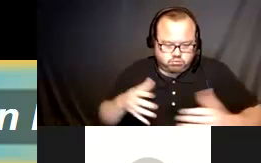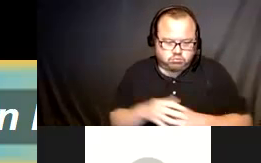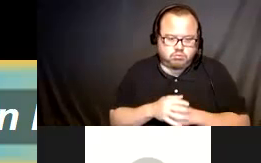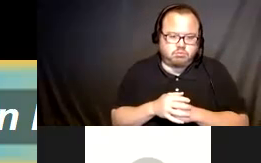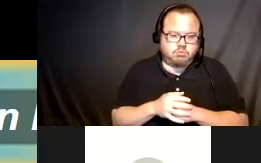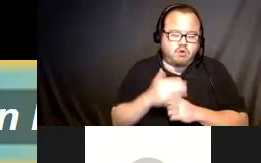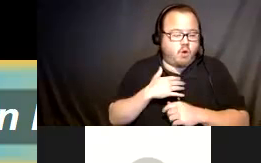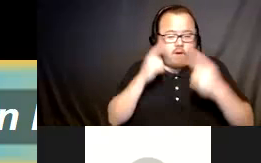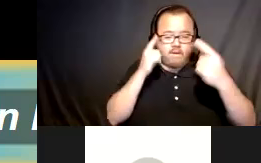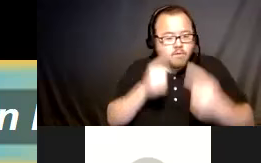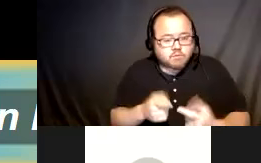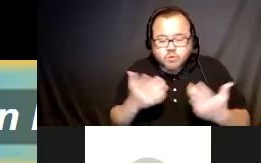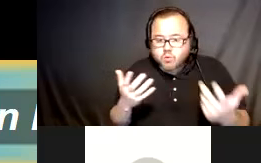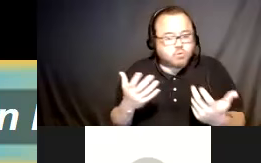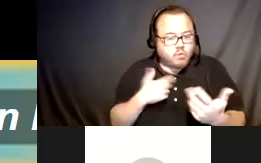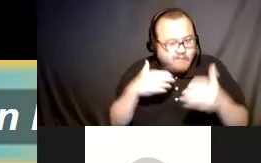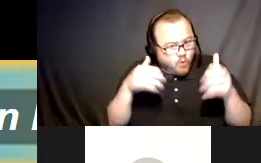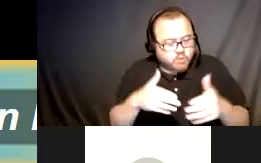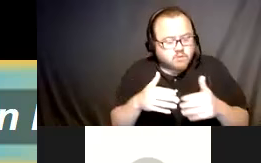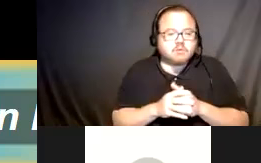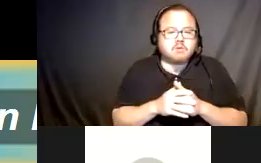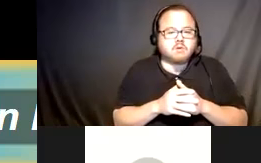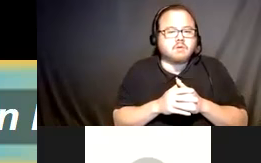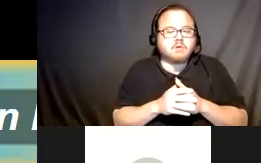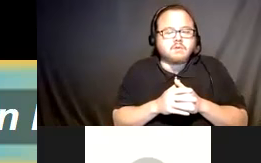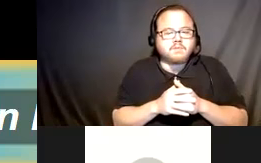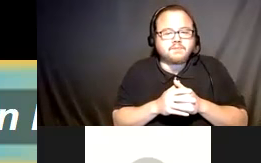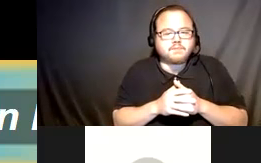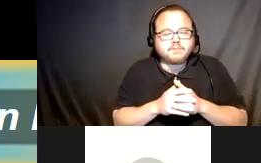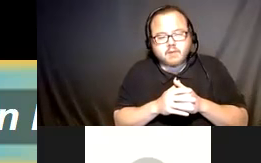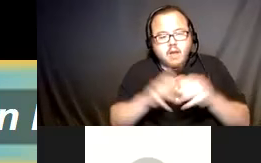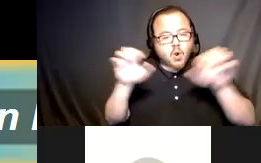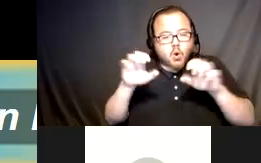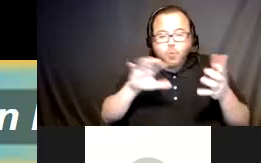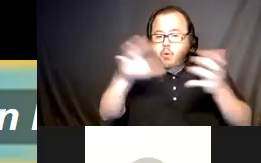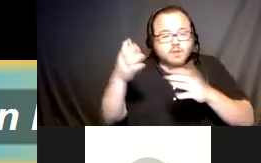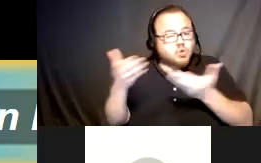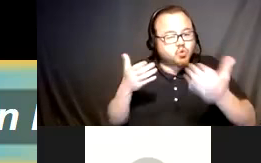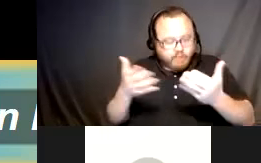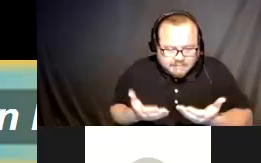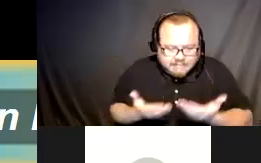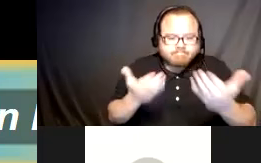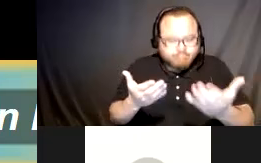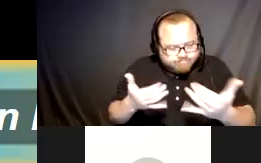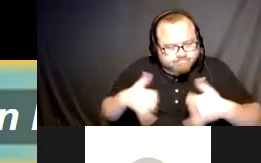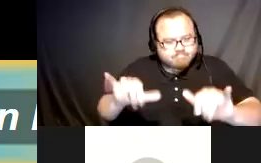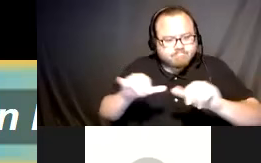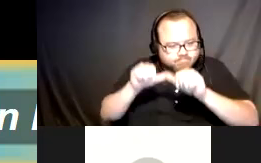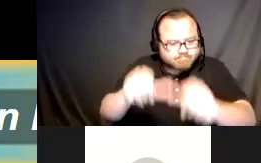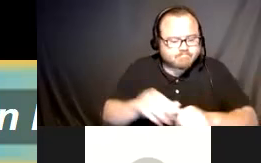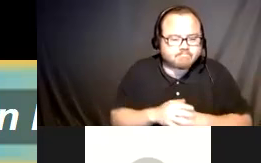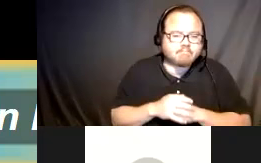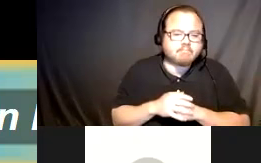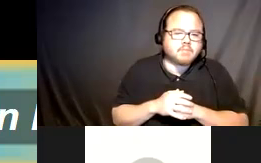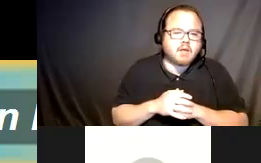following objectives. 1, delivering a continuum of crisis services across the county. 2, evaluating